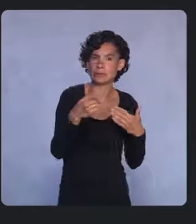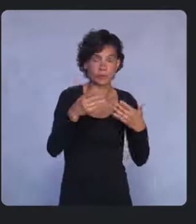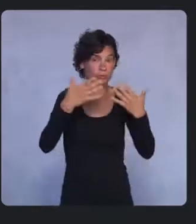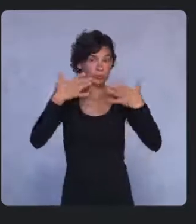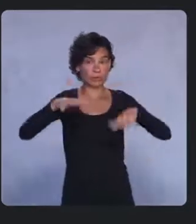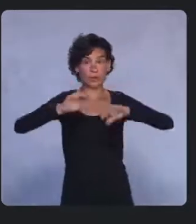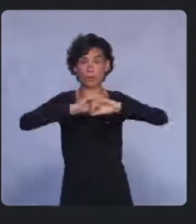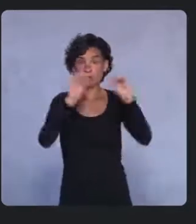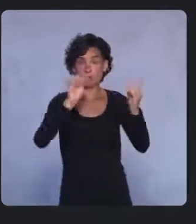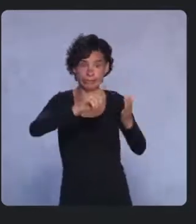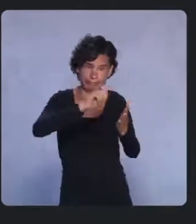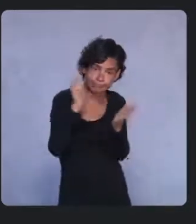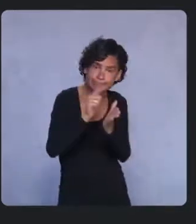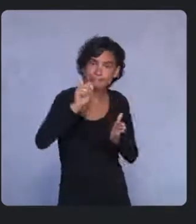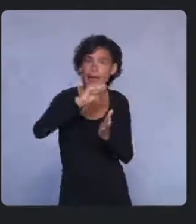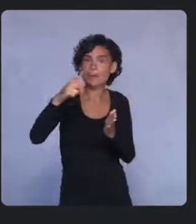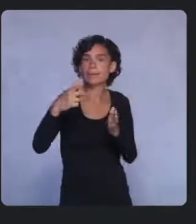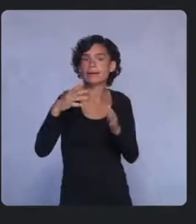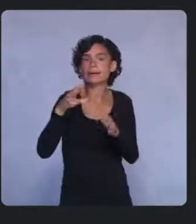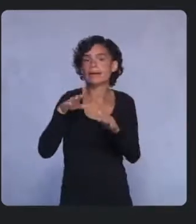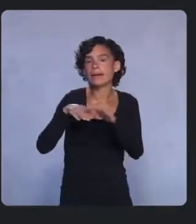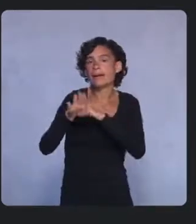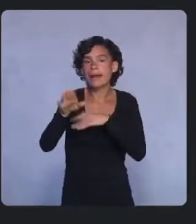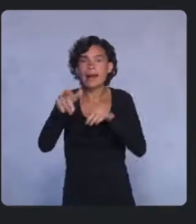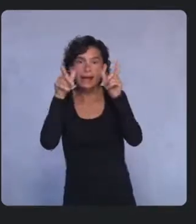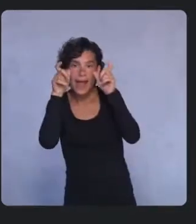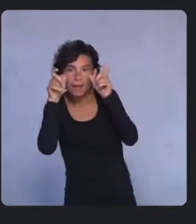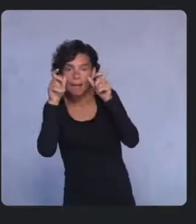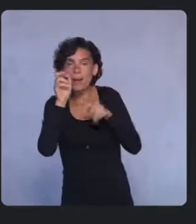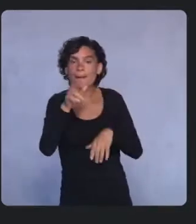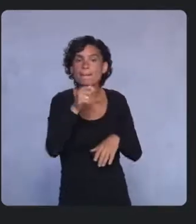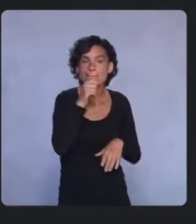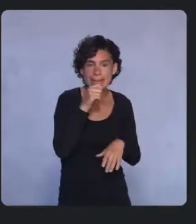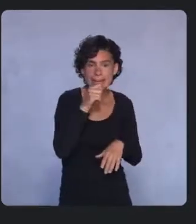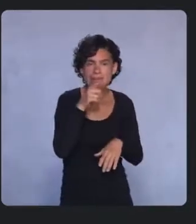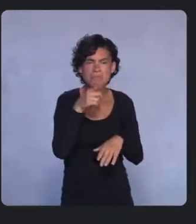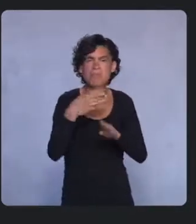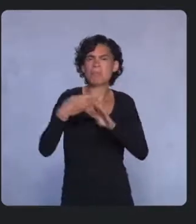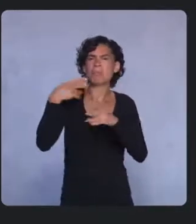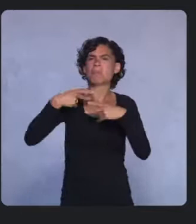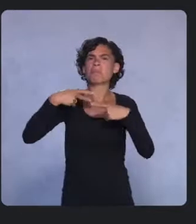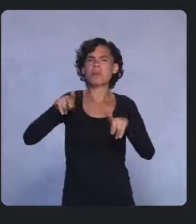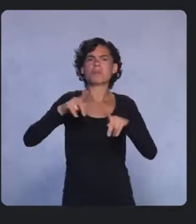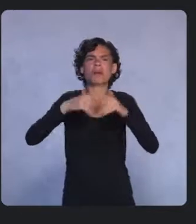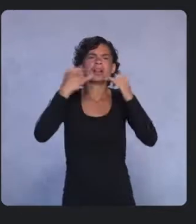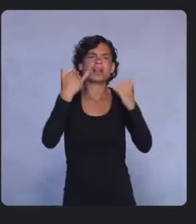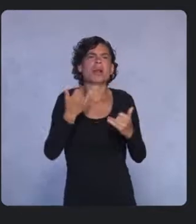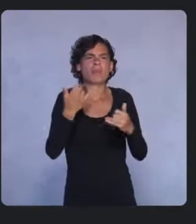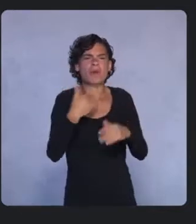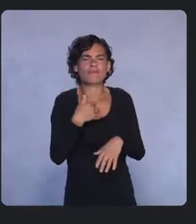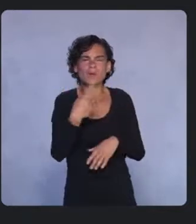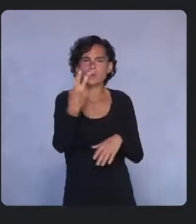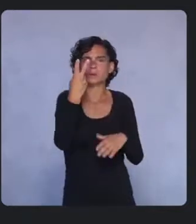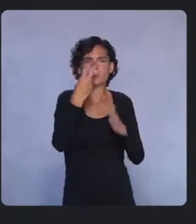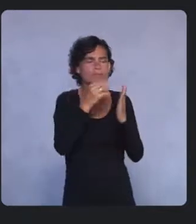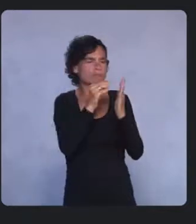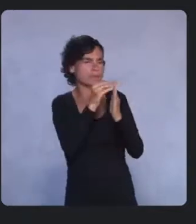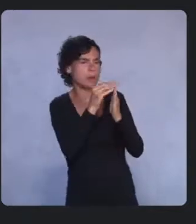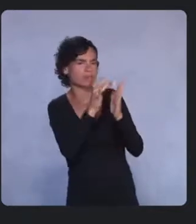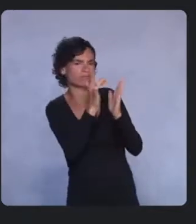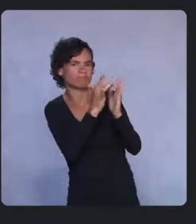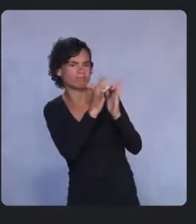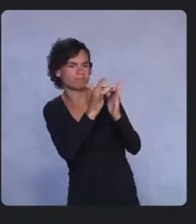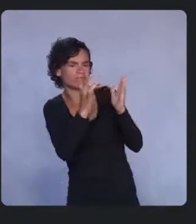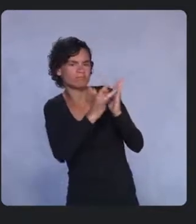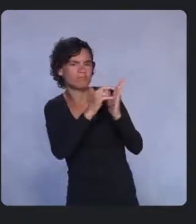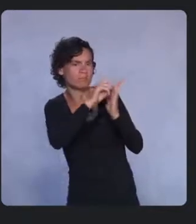the microphone or camera, even if you've granted them permission in the past, we've added 2 new toggles in quick settings so you can completely disable